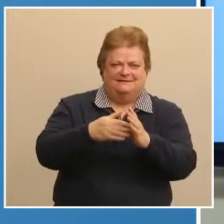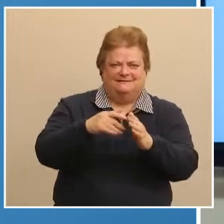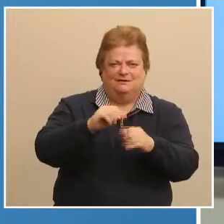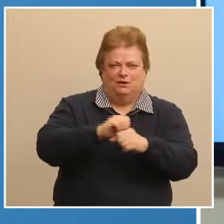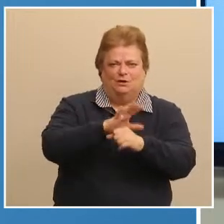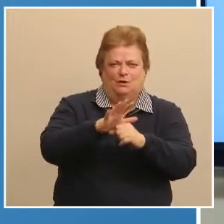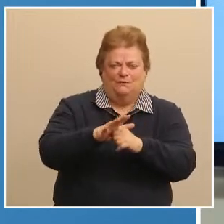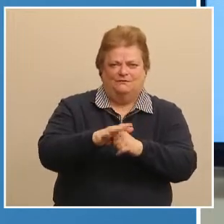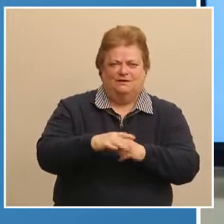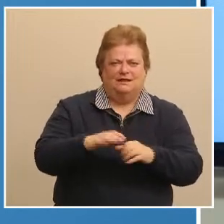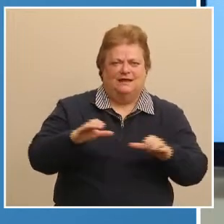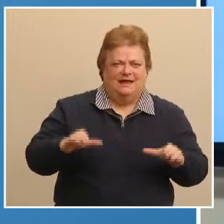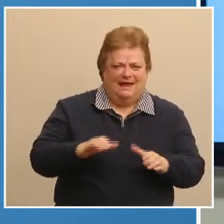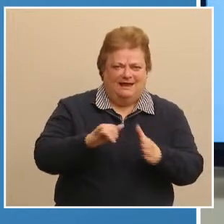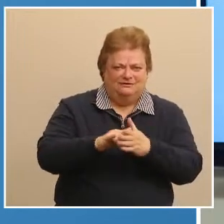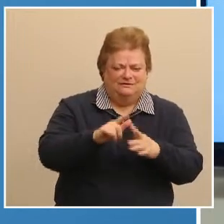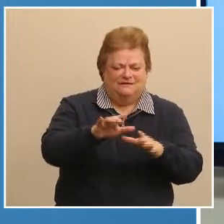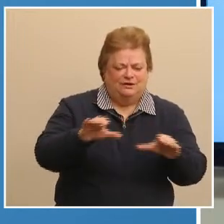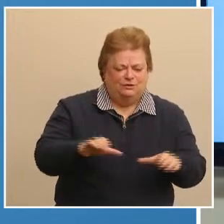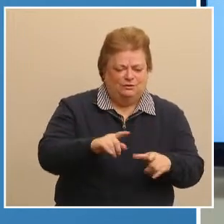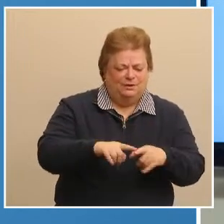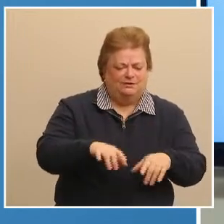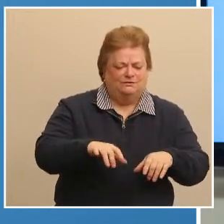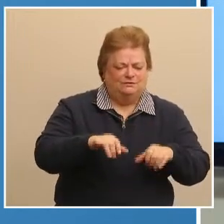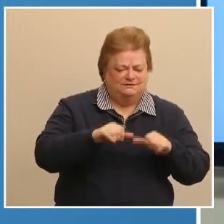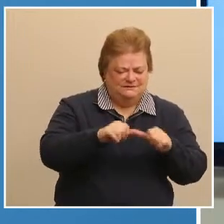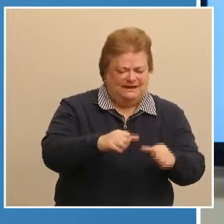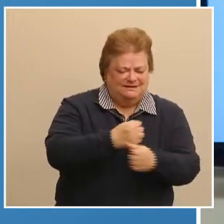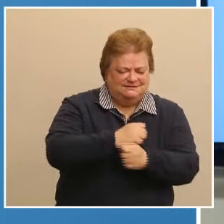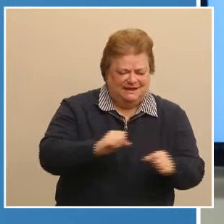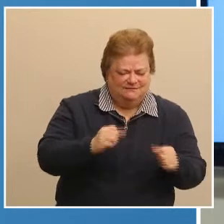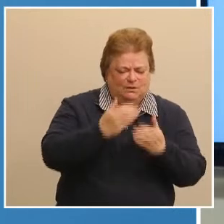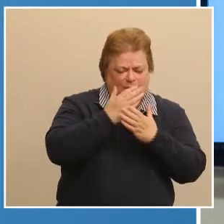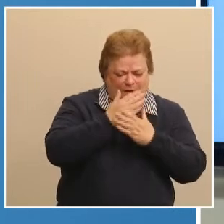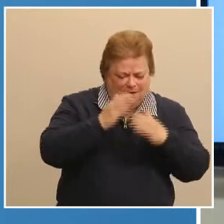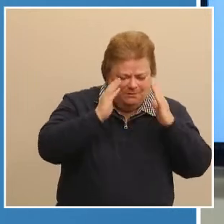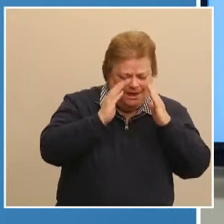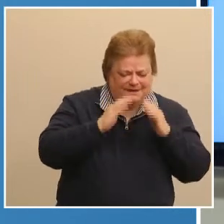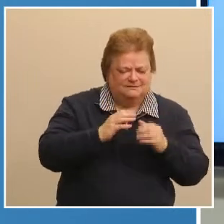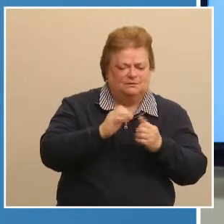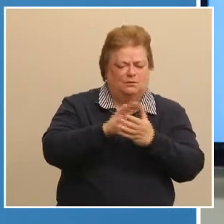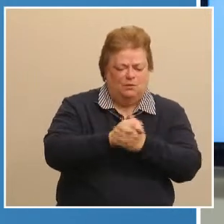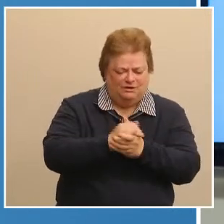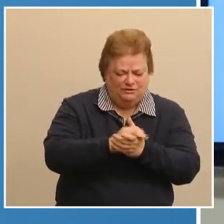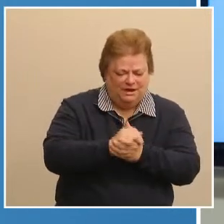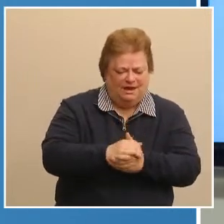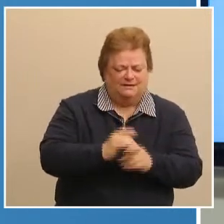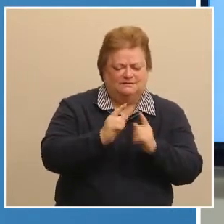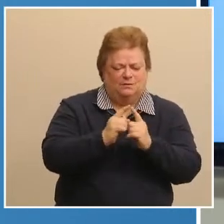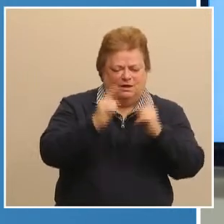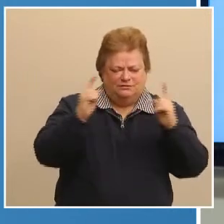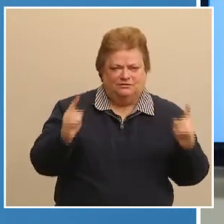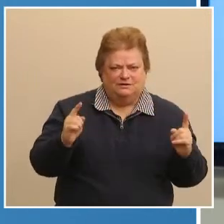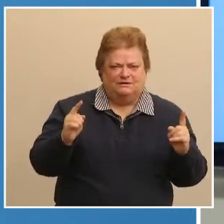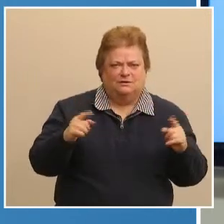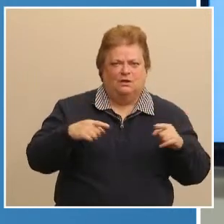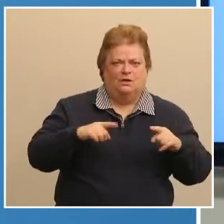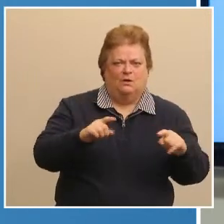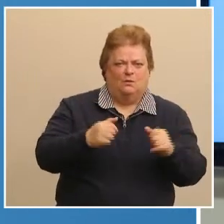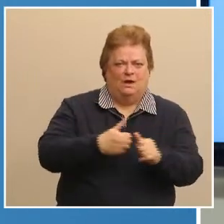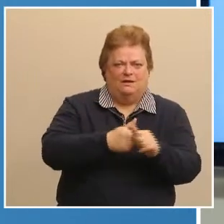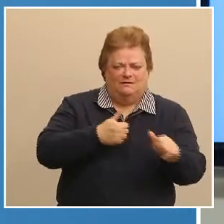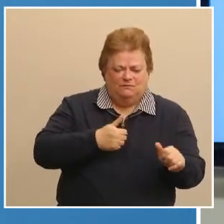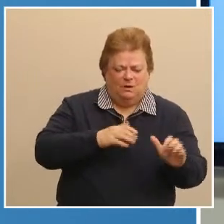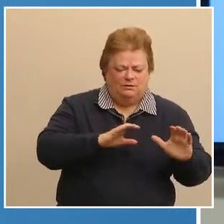you are taking to stay safe and stop the spread by wearing masks, washing your hands, and watching your distance from others while avoiding